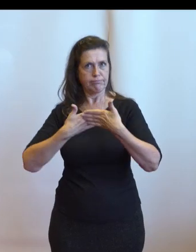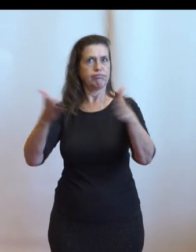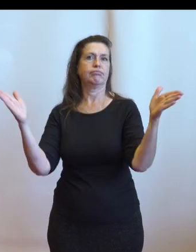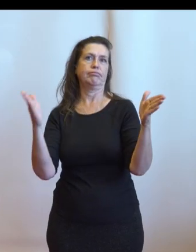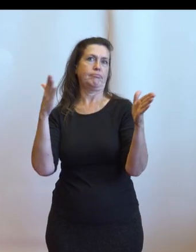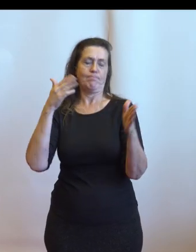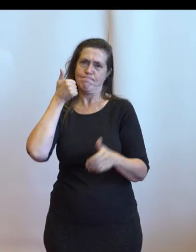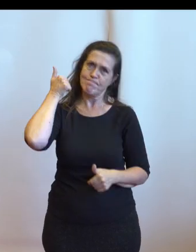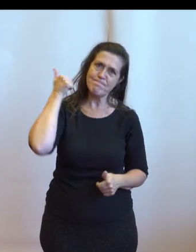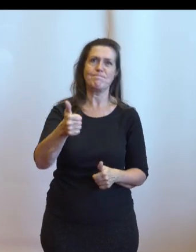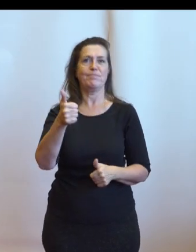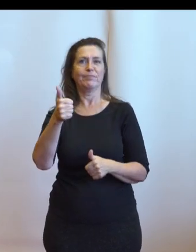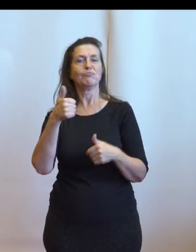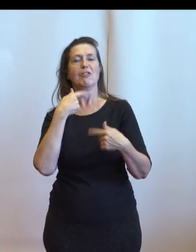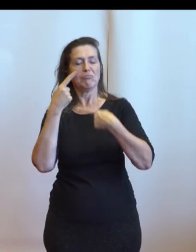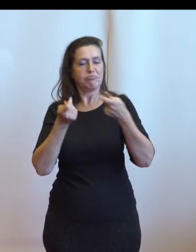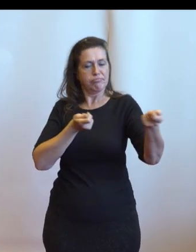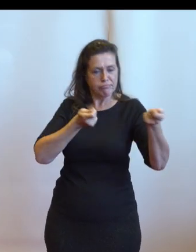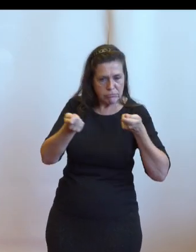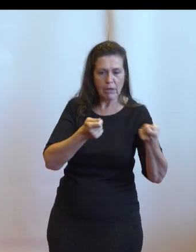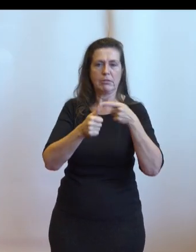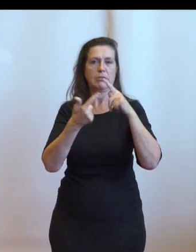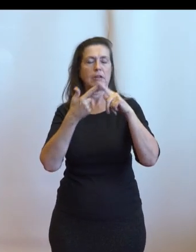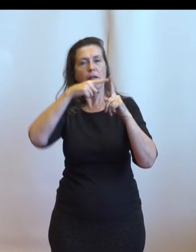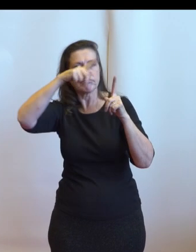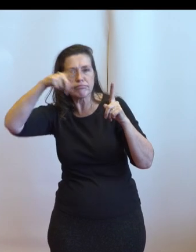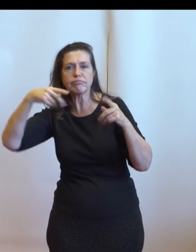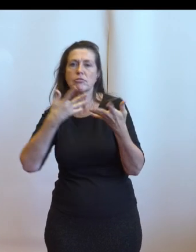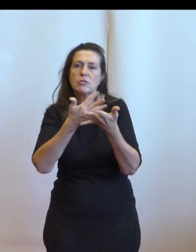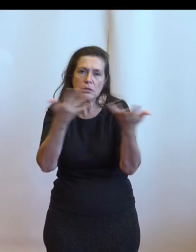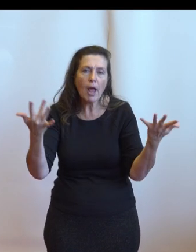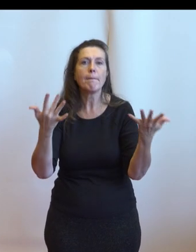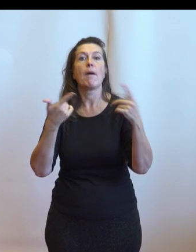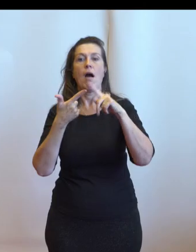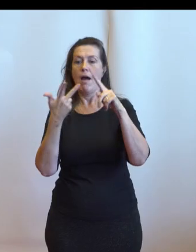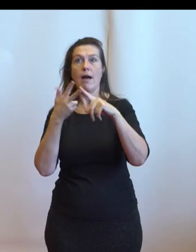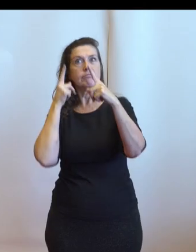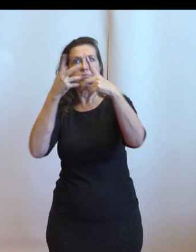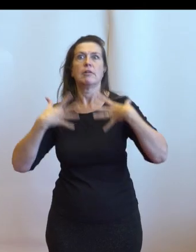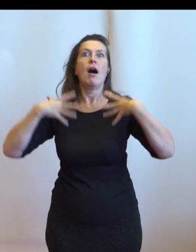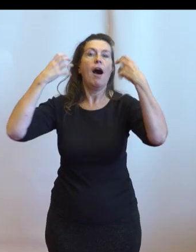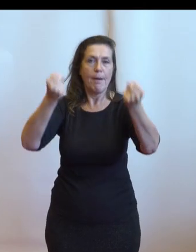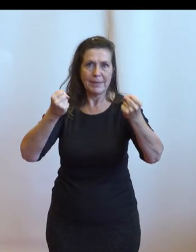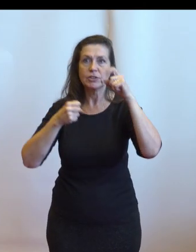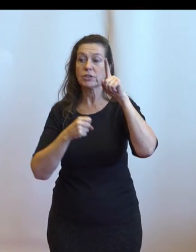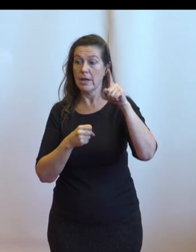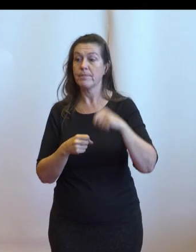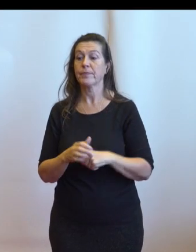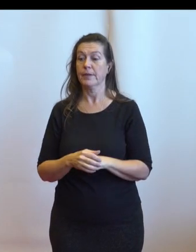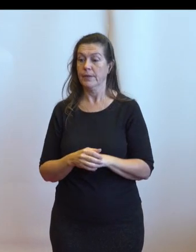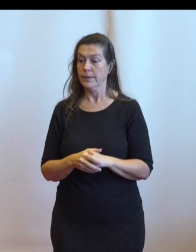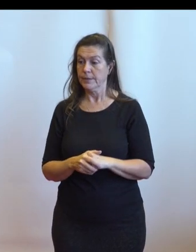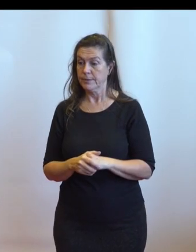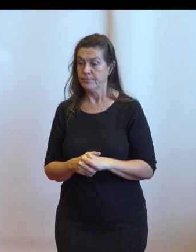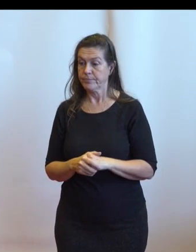about governance, we have talked about numbers, ambition. Let's talk about the future. So that's why we have selected this topic. We know also that